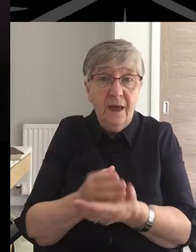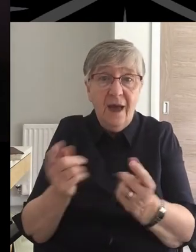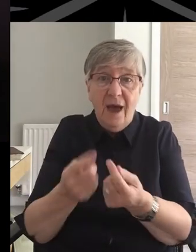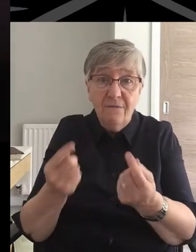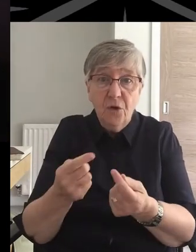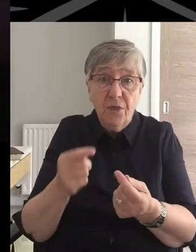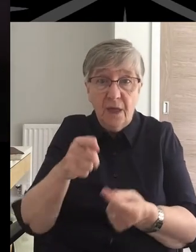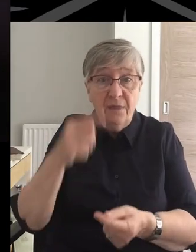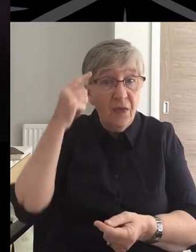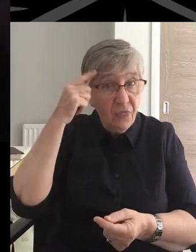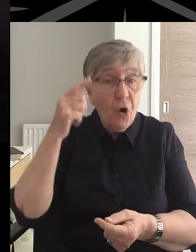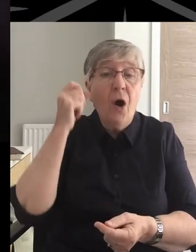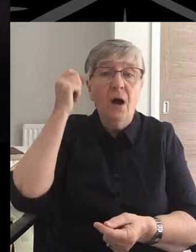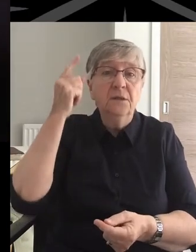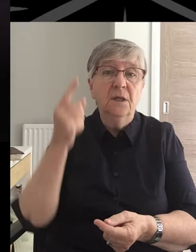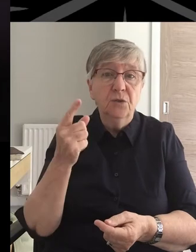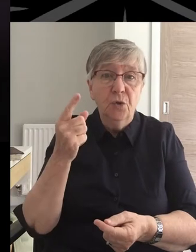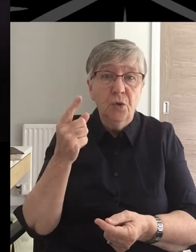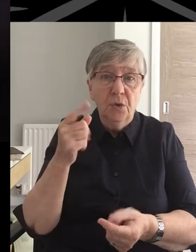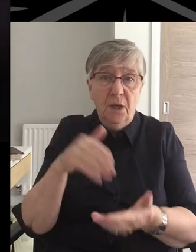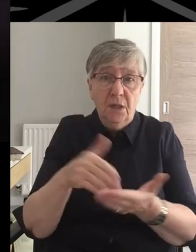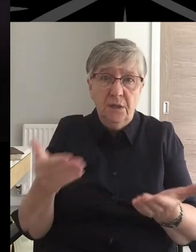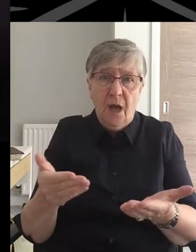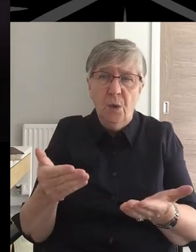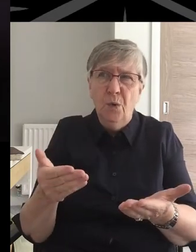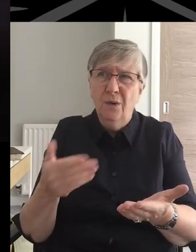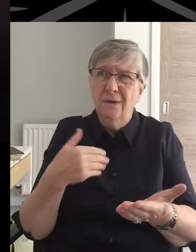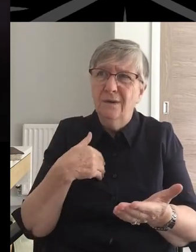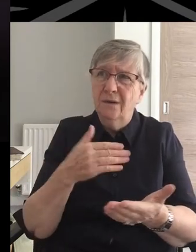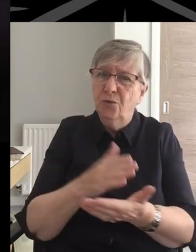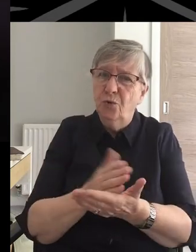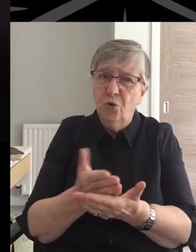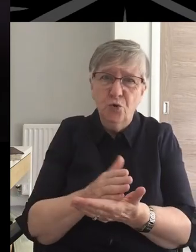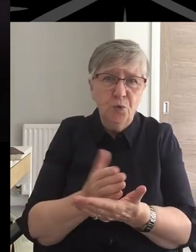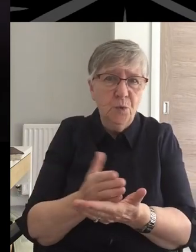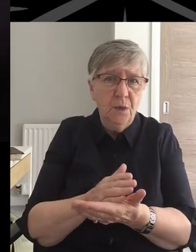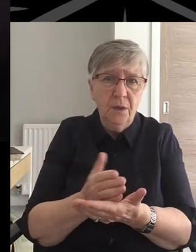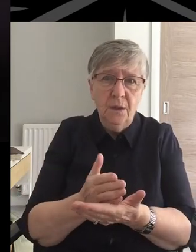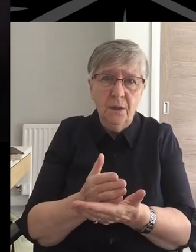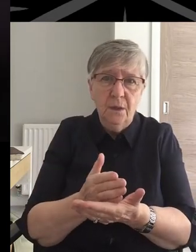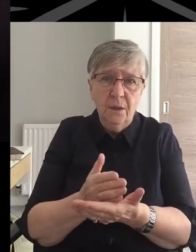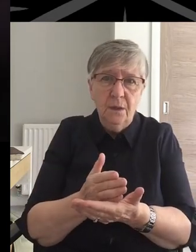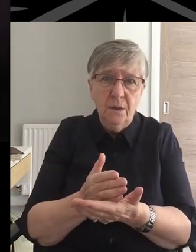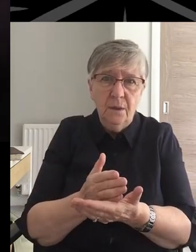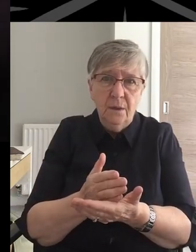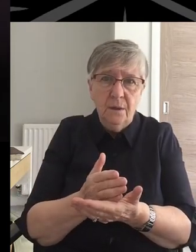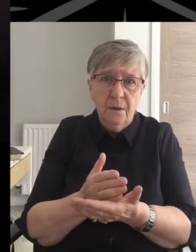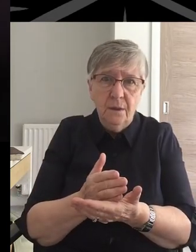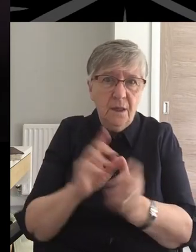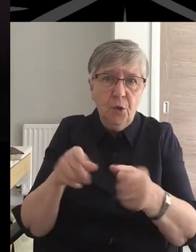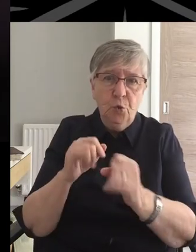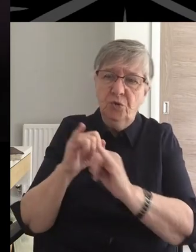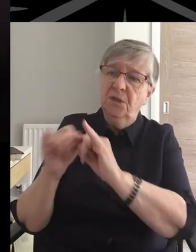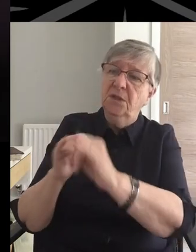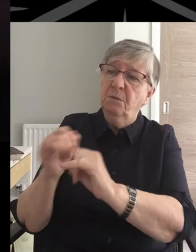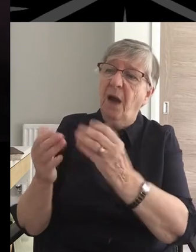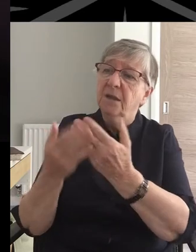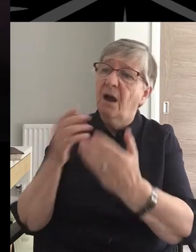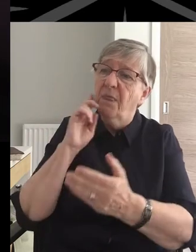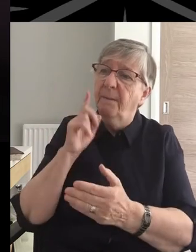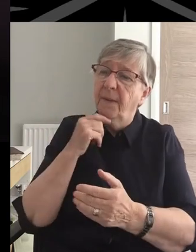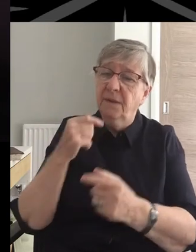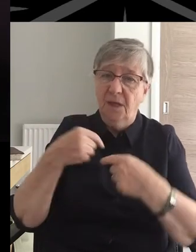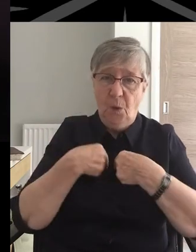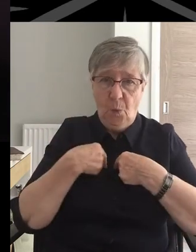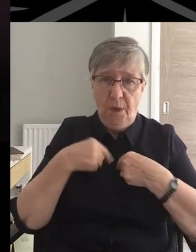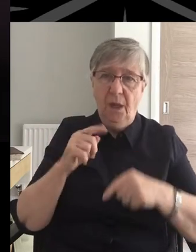thought they understood, was suddenly called into question. They could no longer despise other people or other religions as